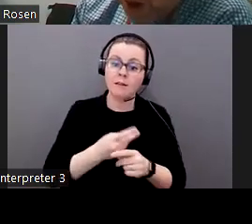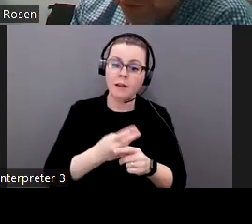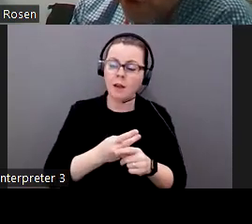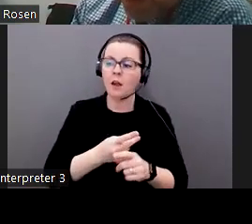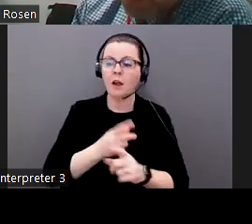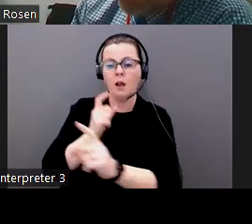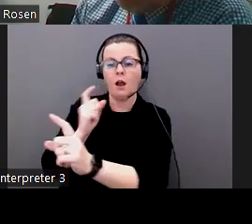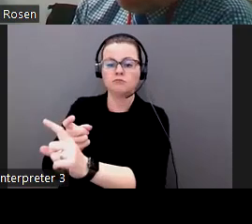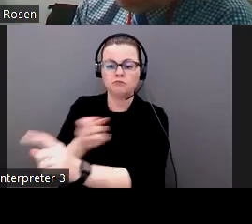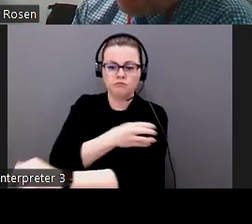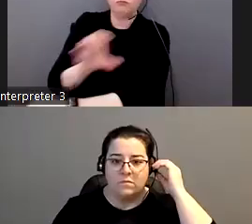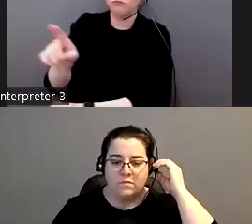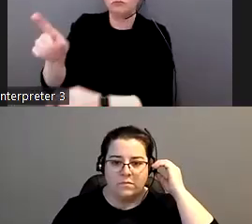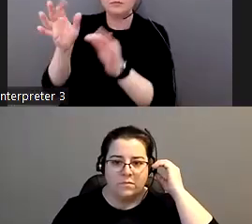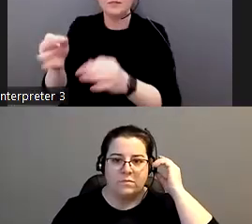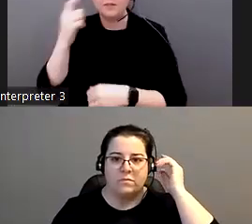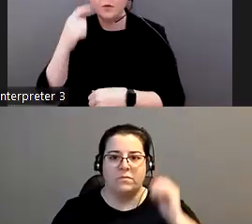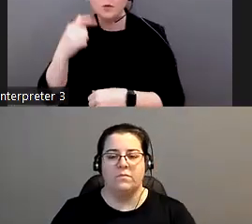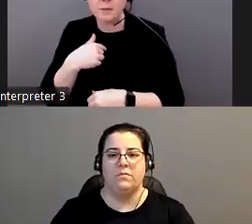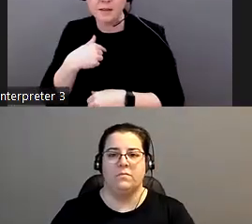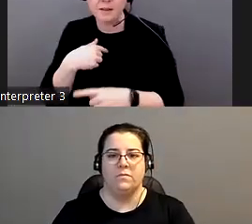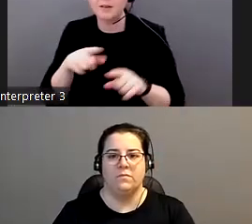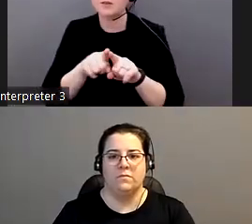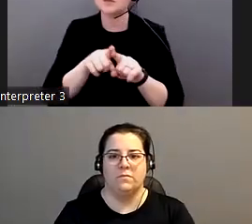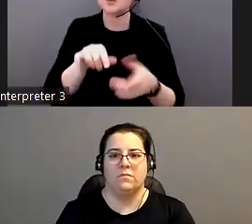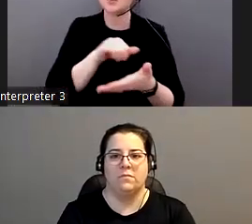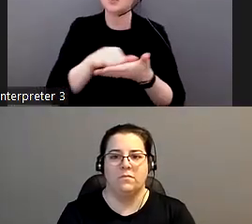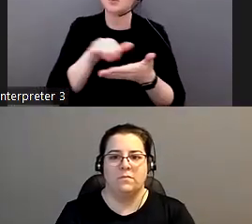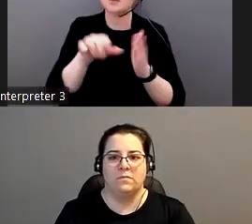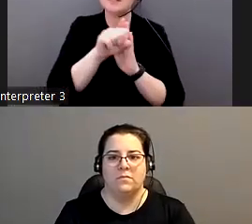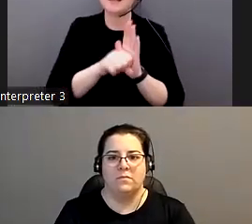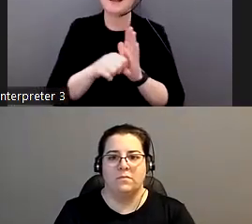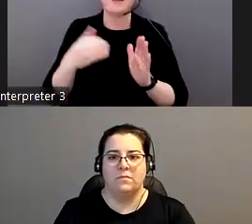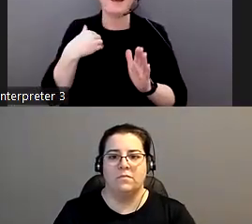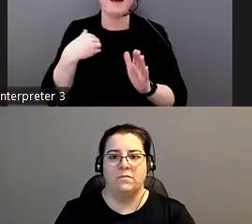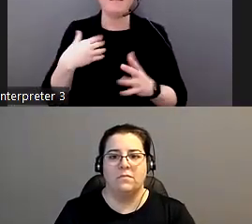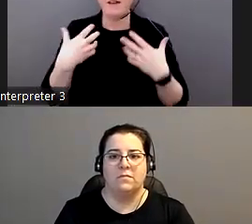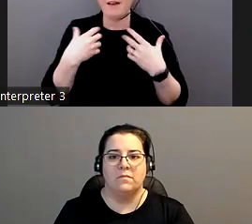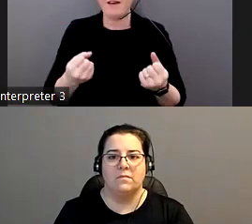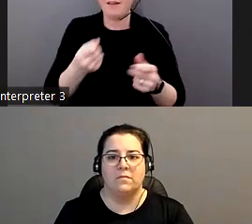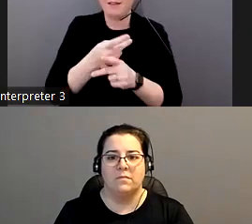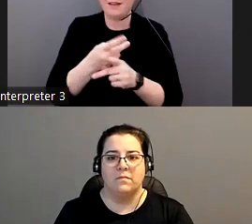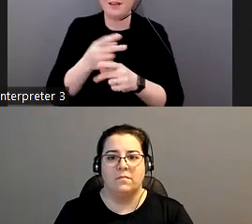We also in New York State have a healthcare surrogacy law.